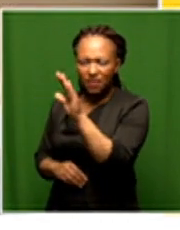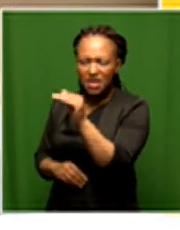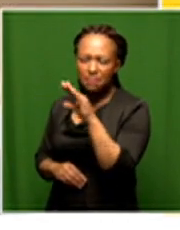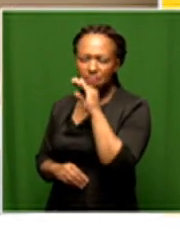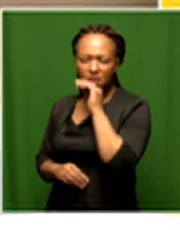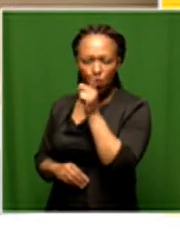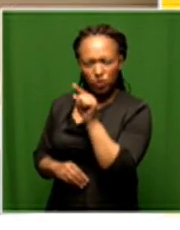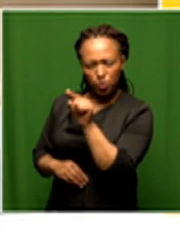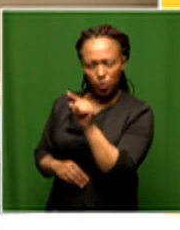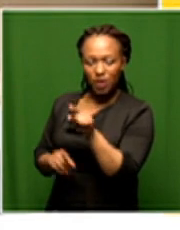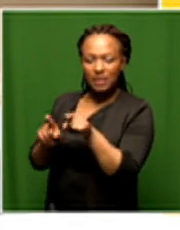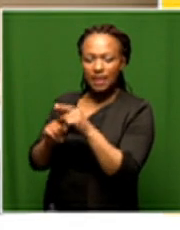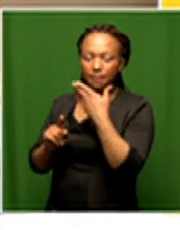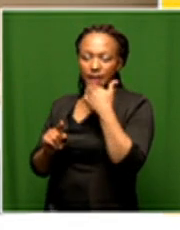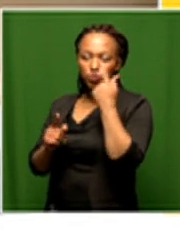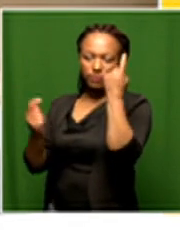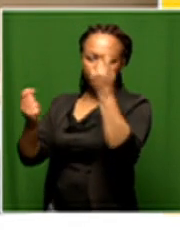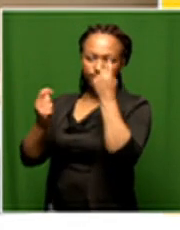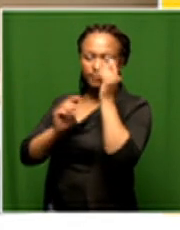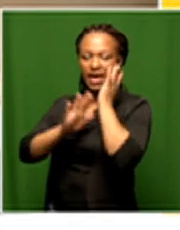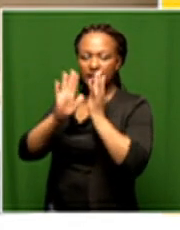we best celebrate our heritage?